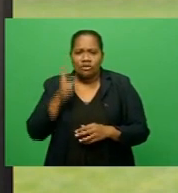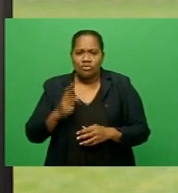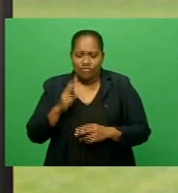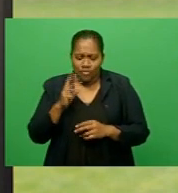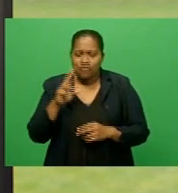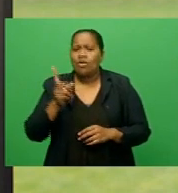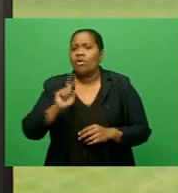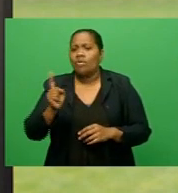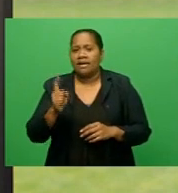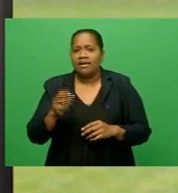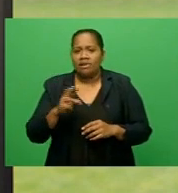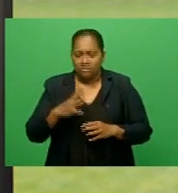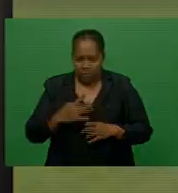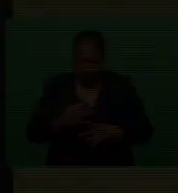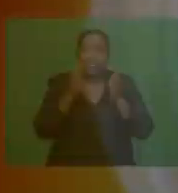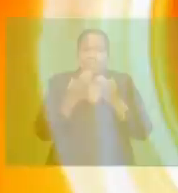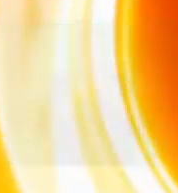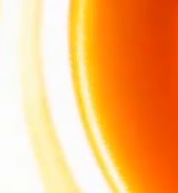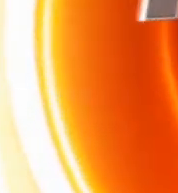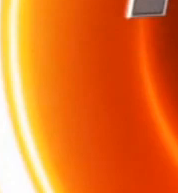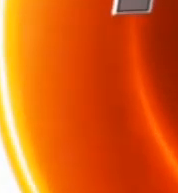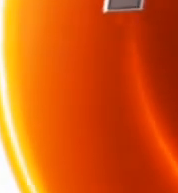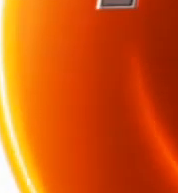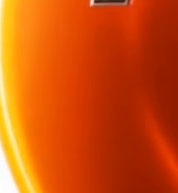weekend's clash with the Maori All Blacks.